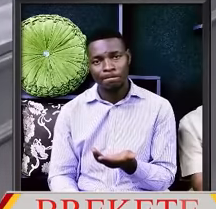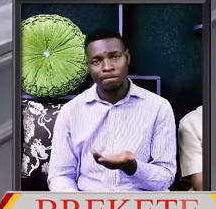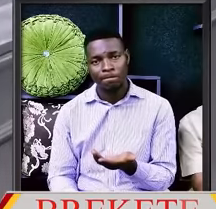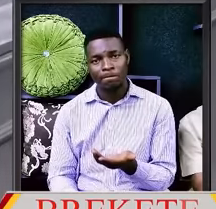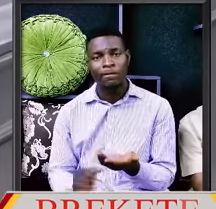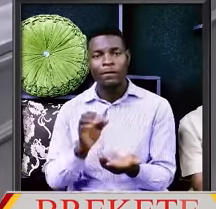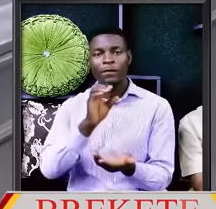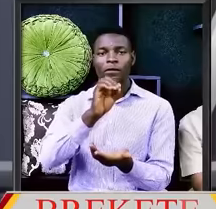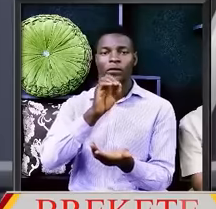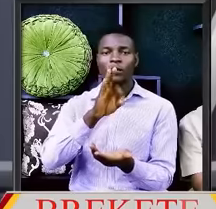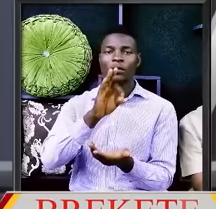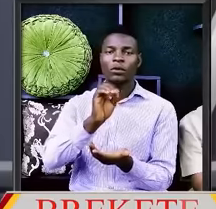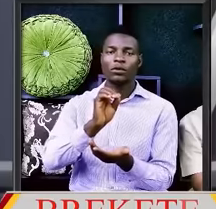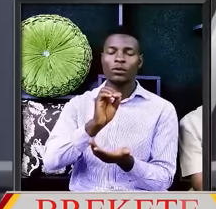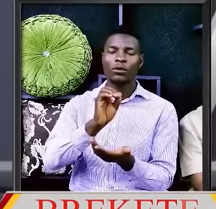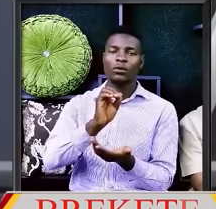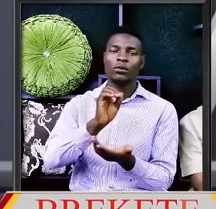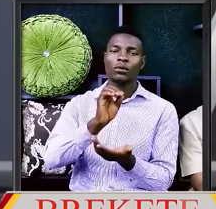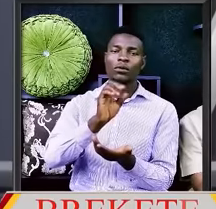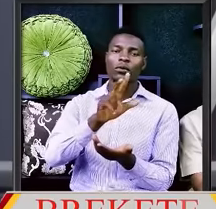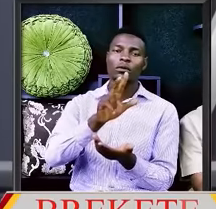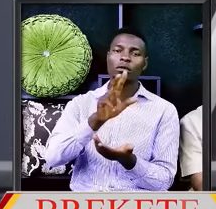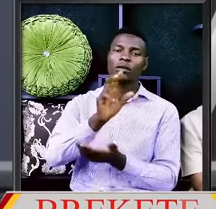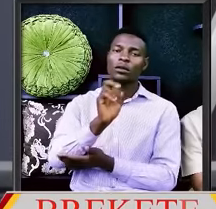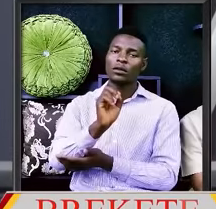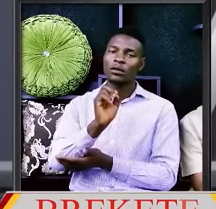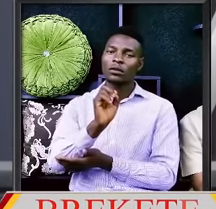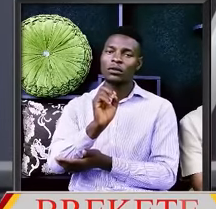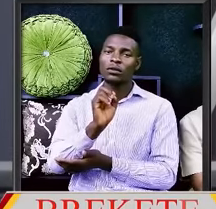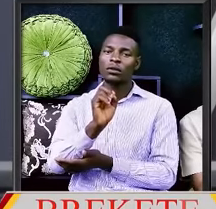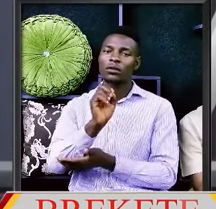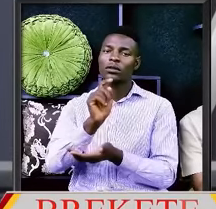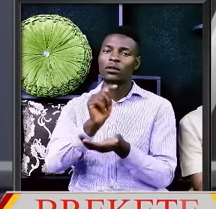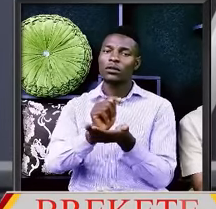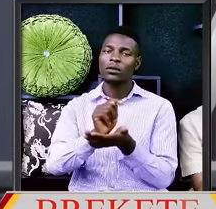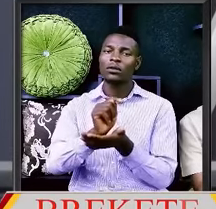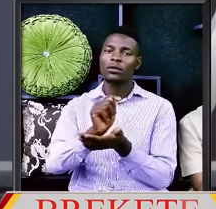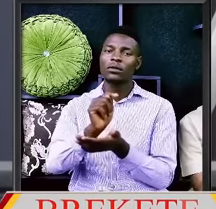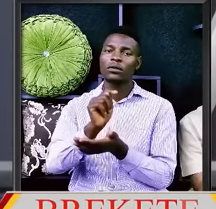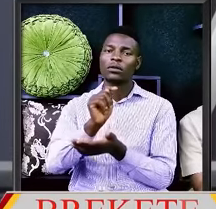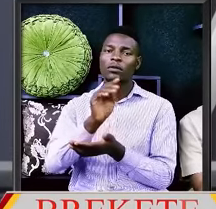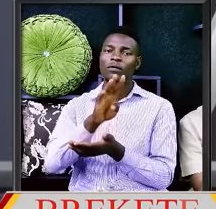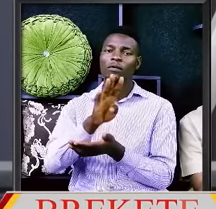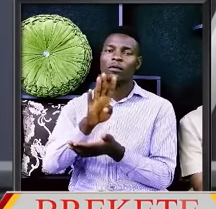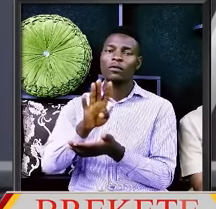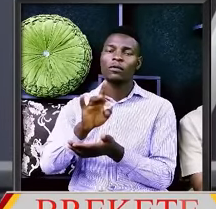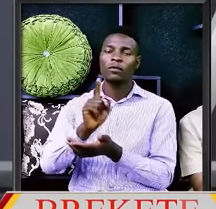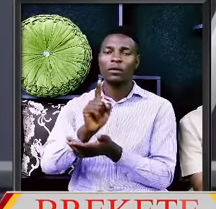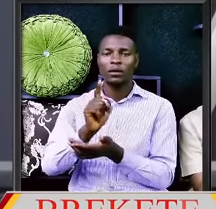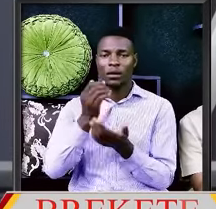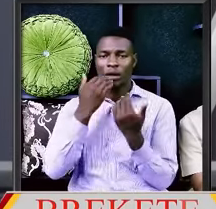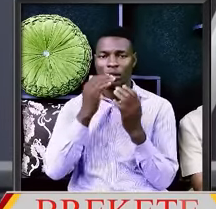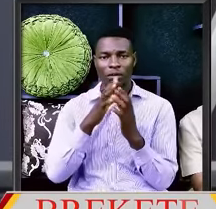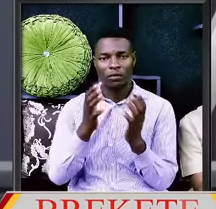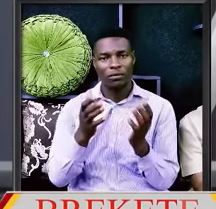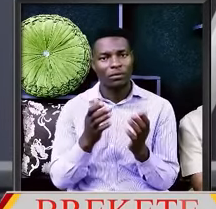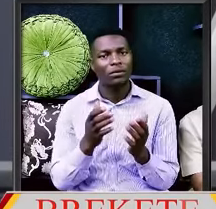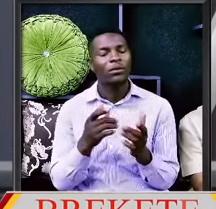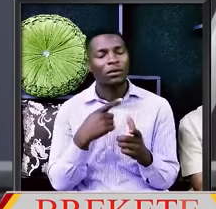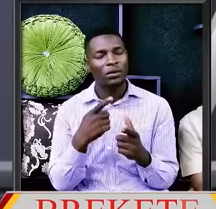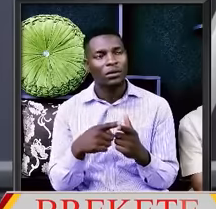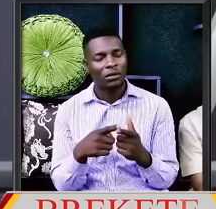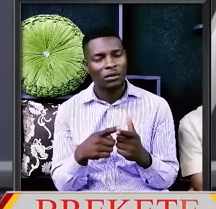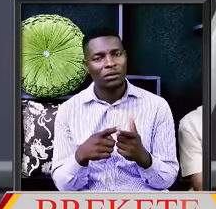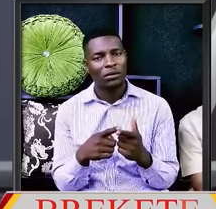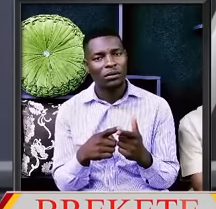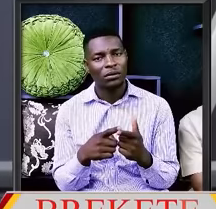441. 090 okay. 30,441. Okay, thank you. That's appreciated. I will do that. Yes, then also, they should look